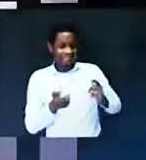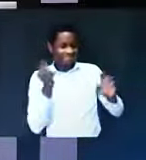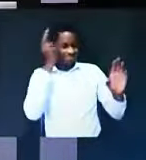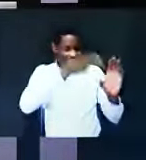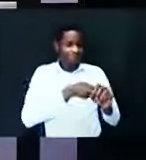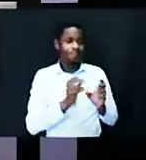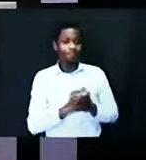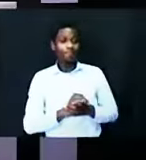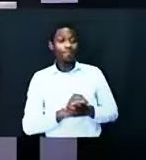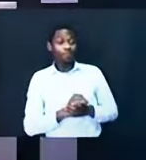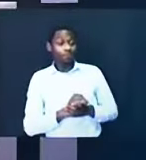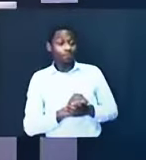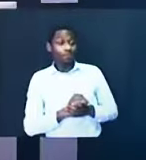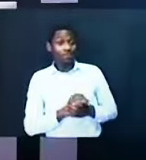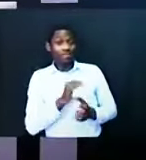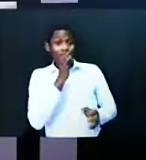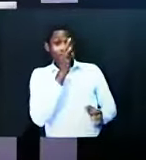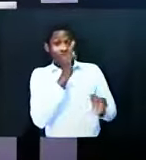If God